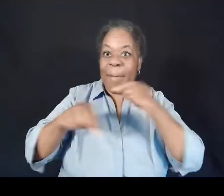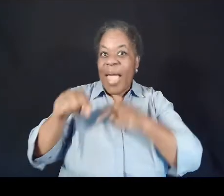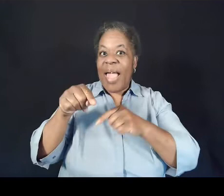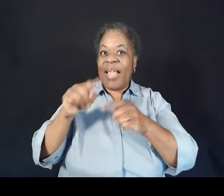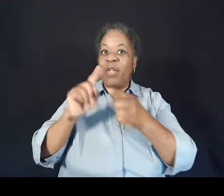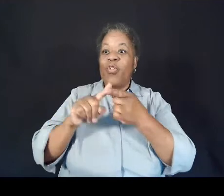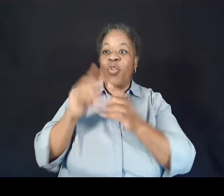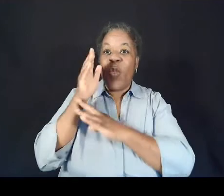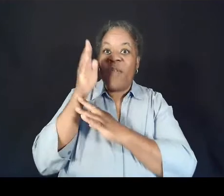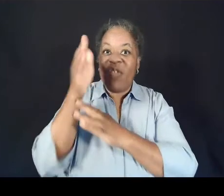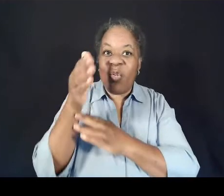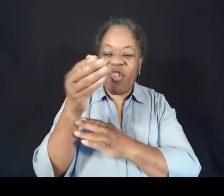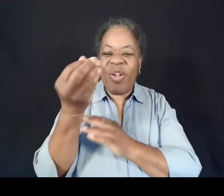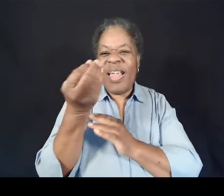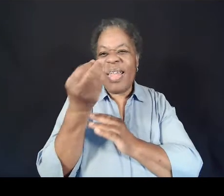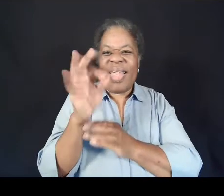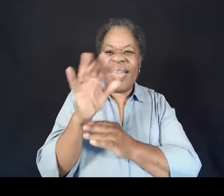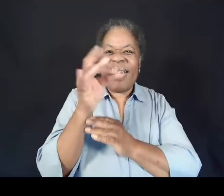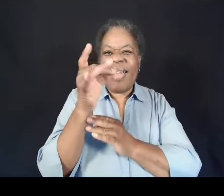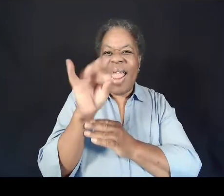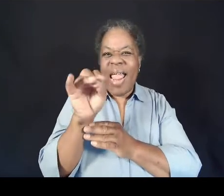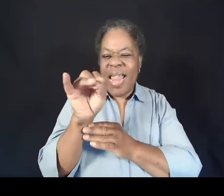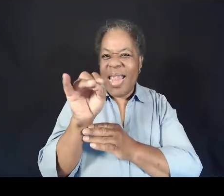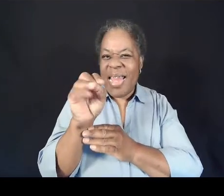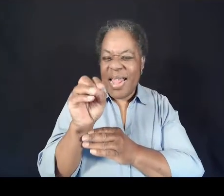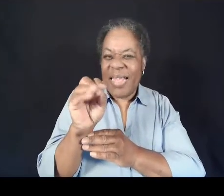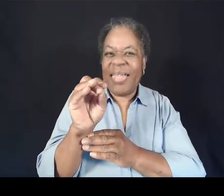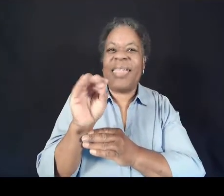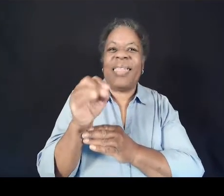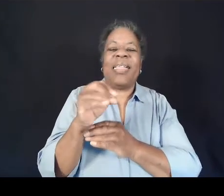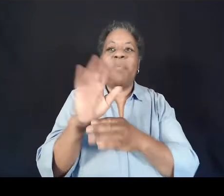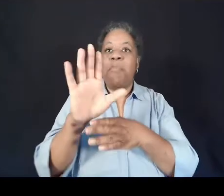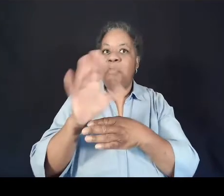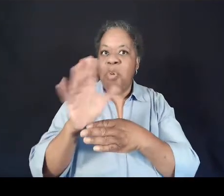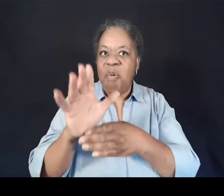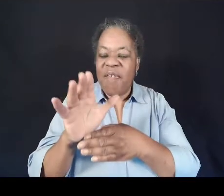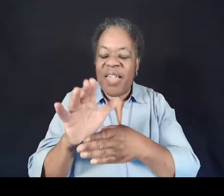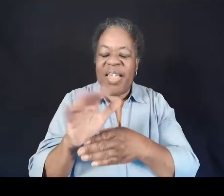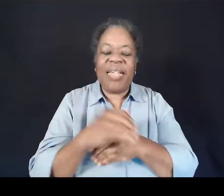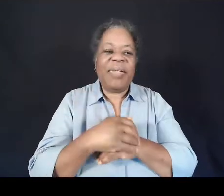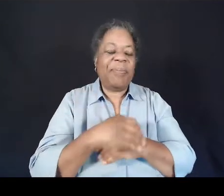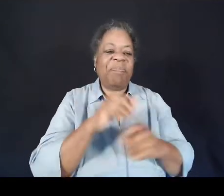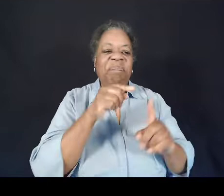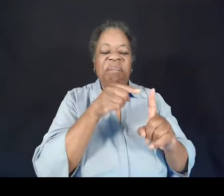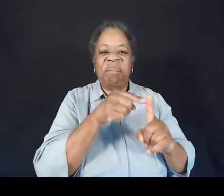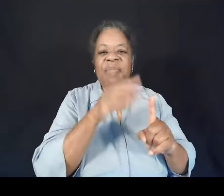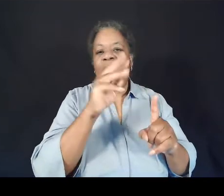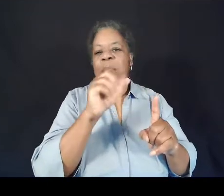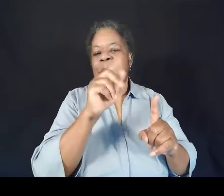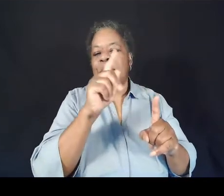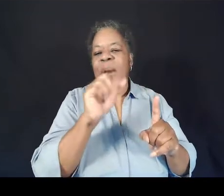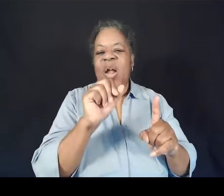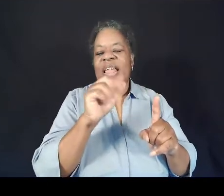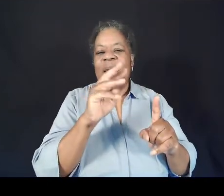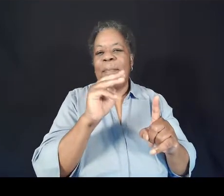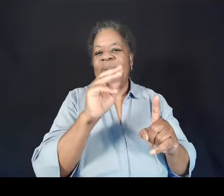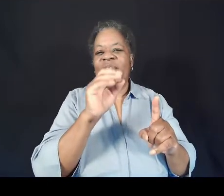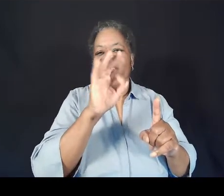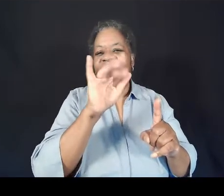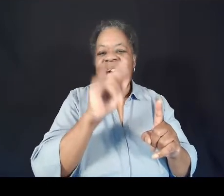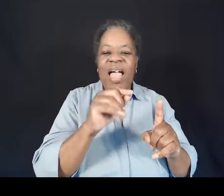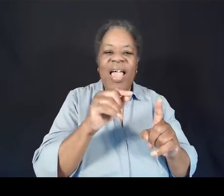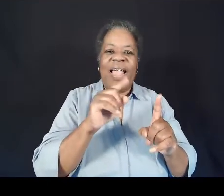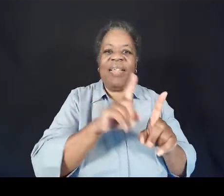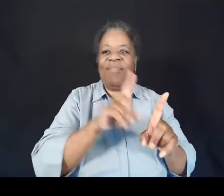The 1980s trilogy follows a likable young man named Marty McFly and his scientist sidekick, Doc, as they travel